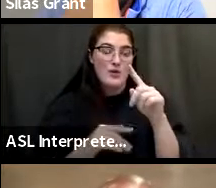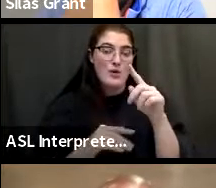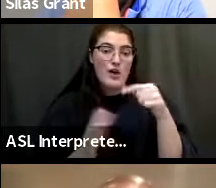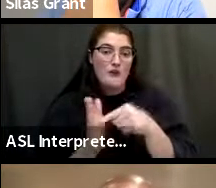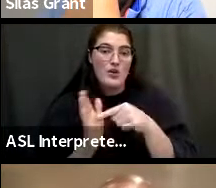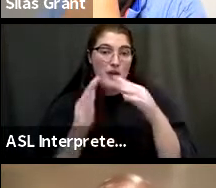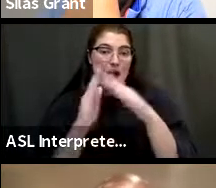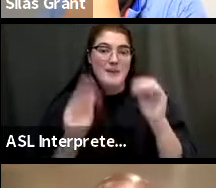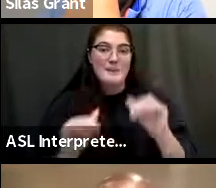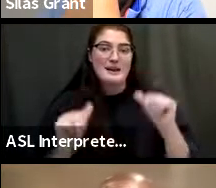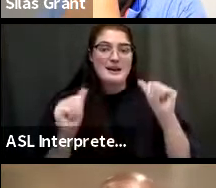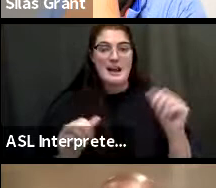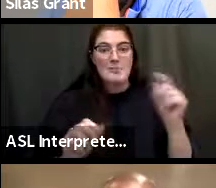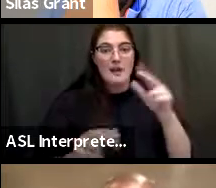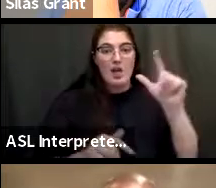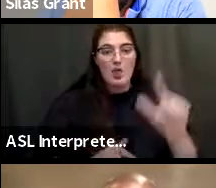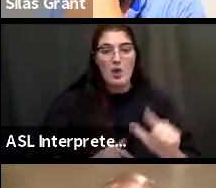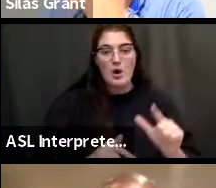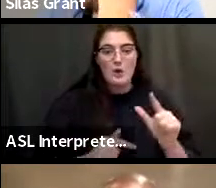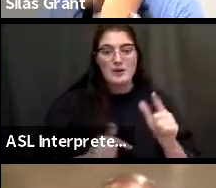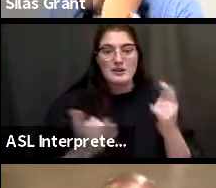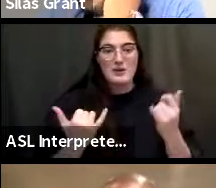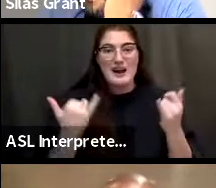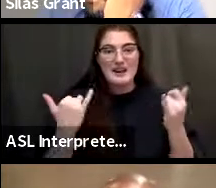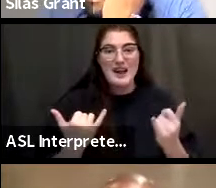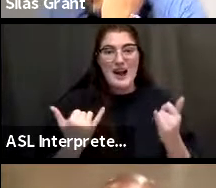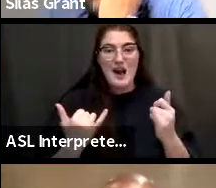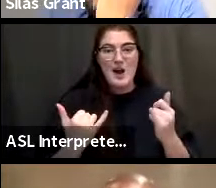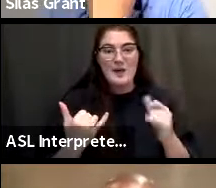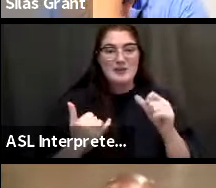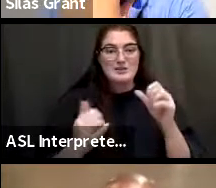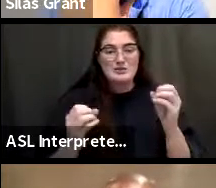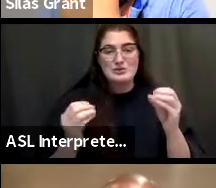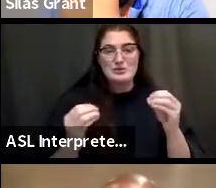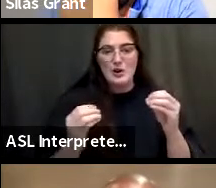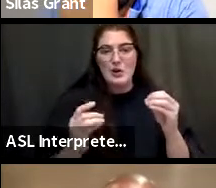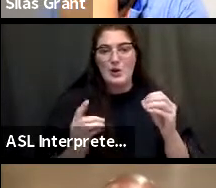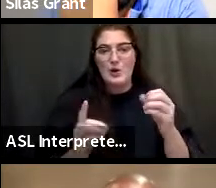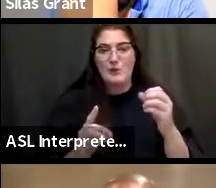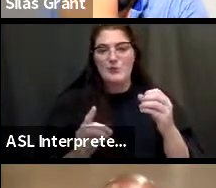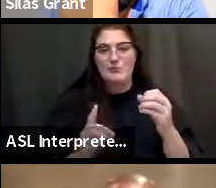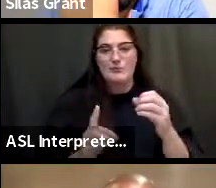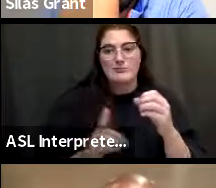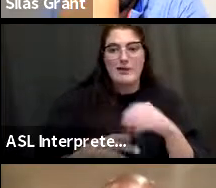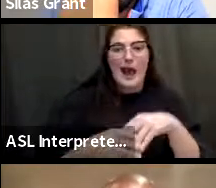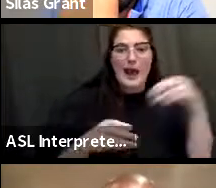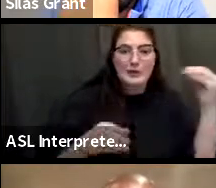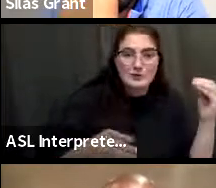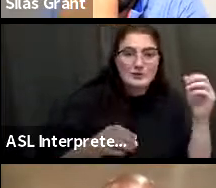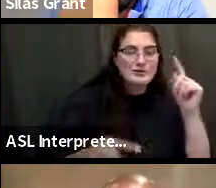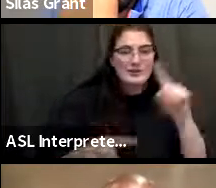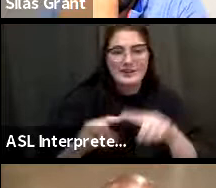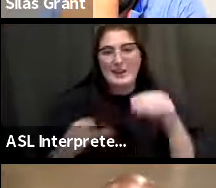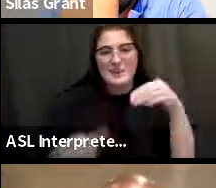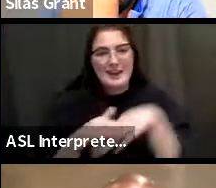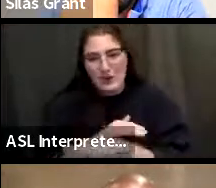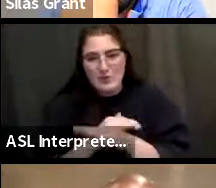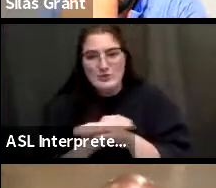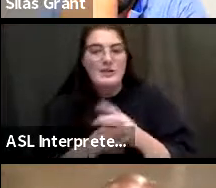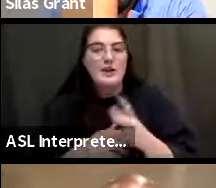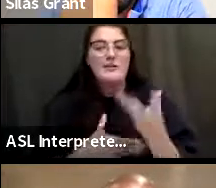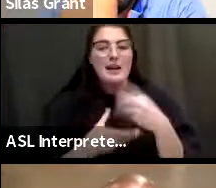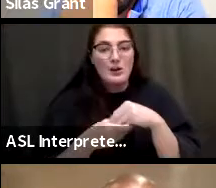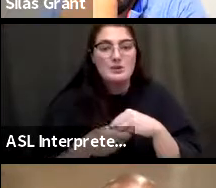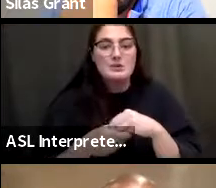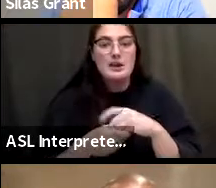at present it's so exclusive, it becomes non-inclusive. What did you ask could be lowered? The cap